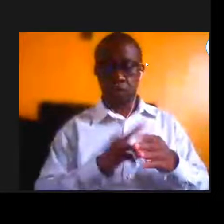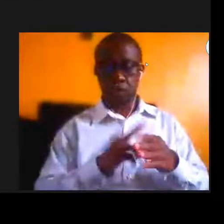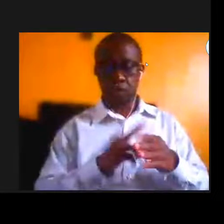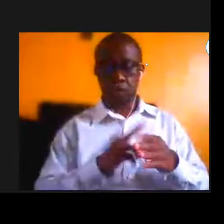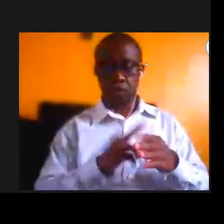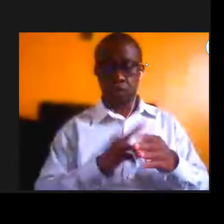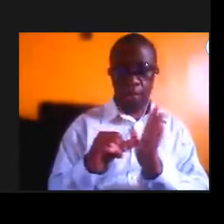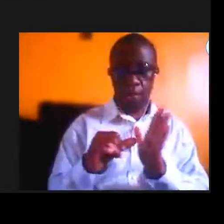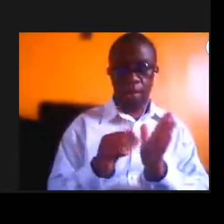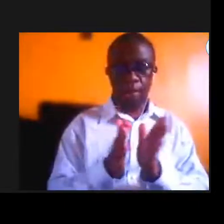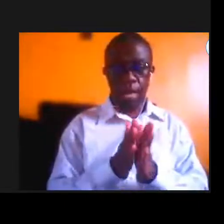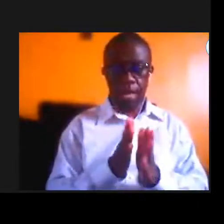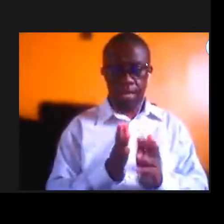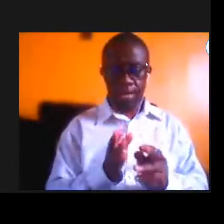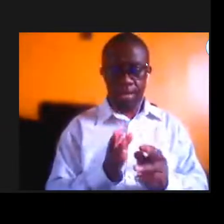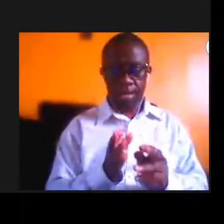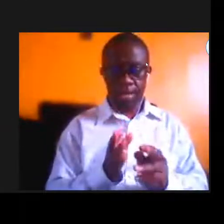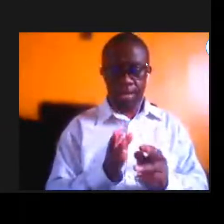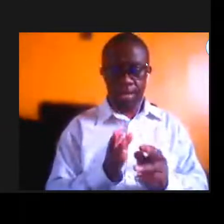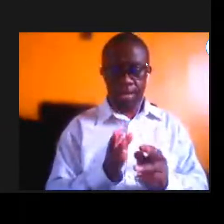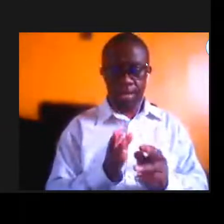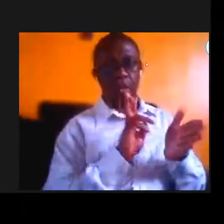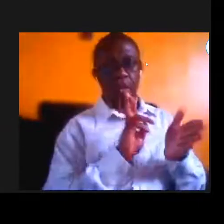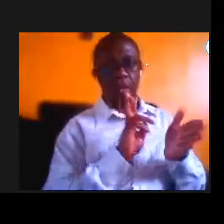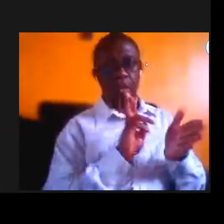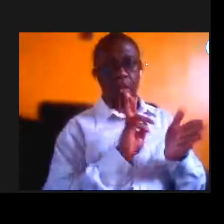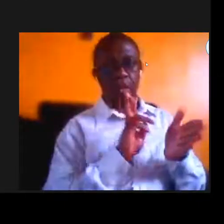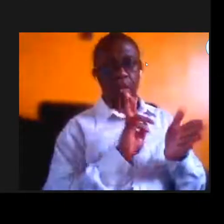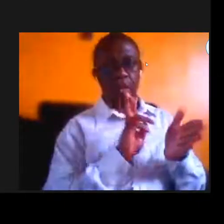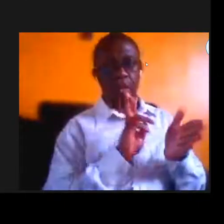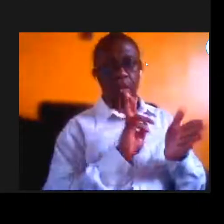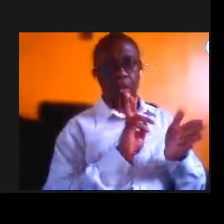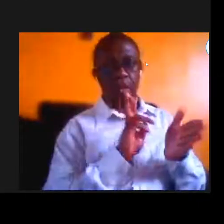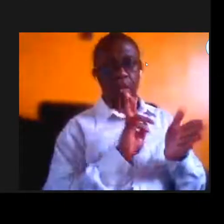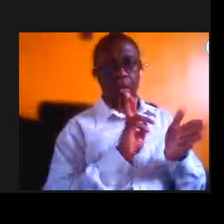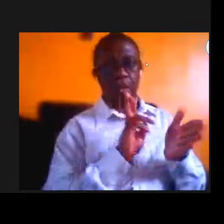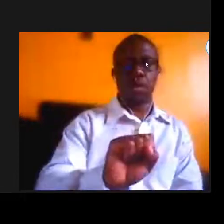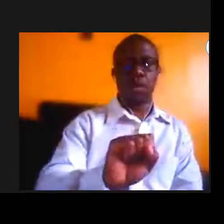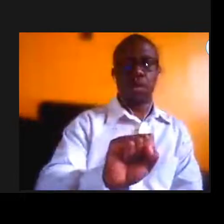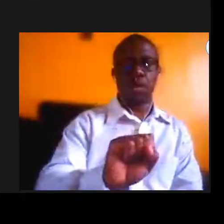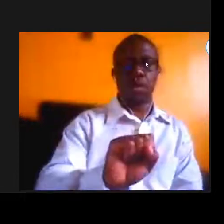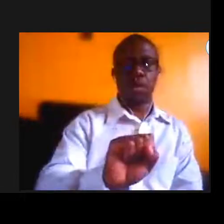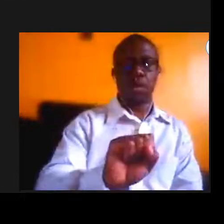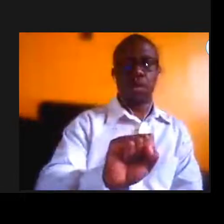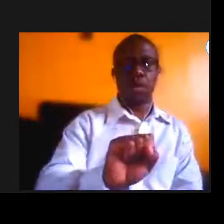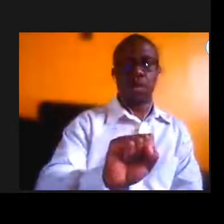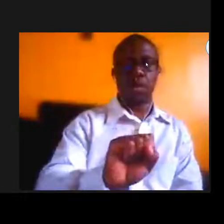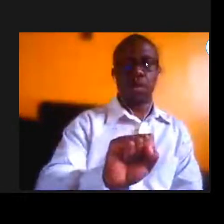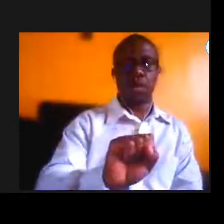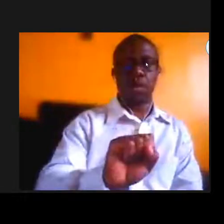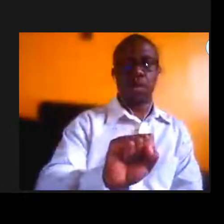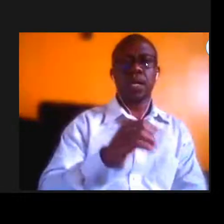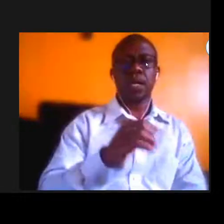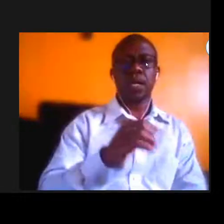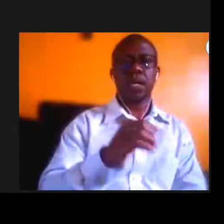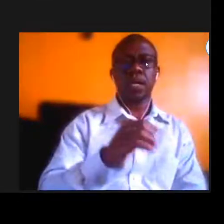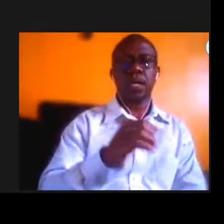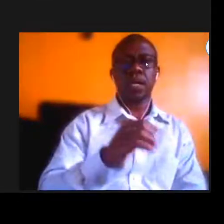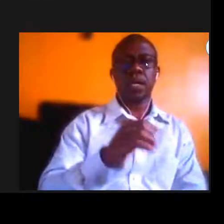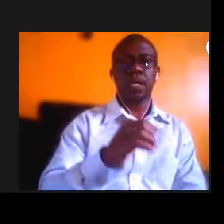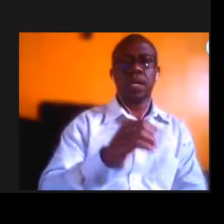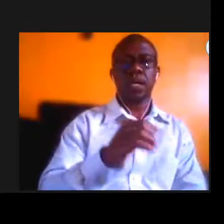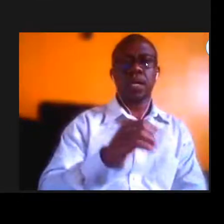well. In the SADC region, I know we are working with Gracia Machel Trust to make sure that